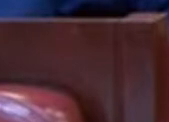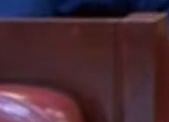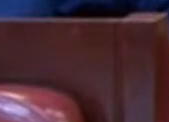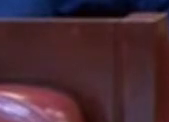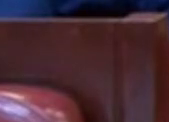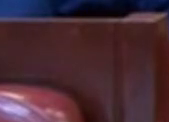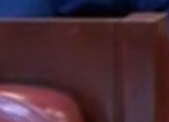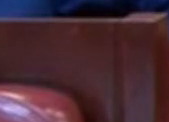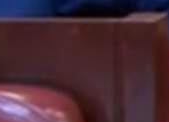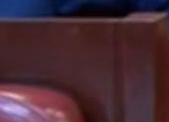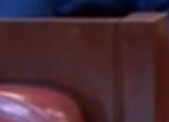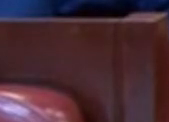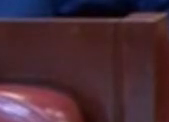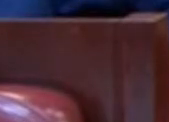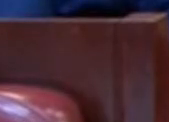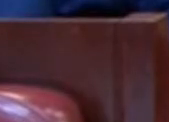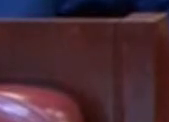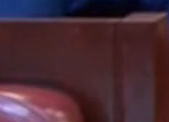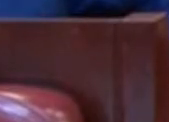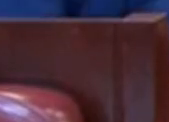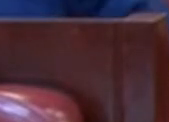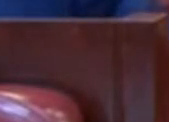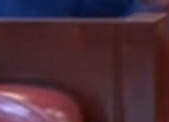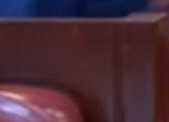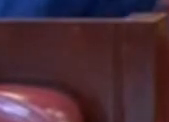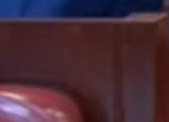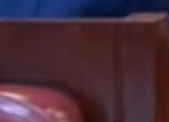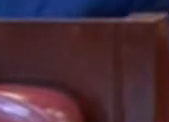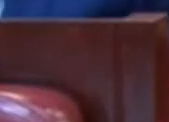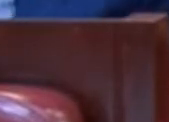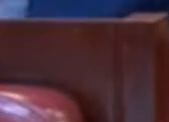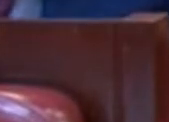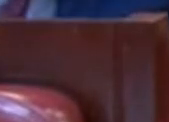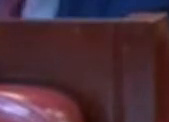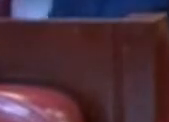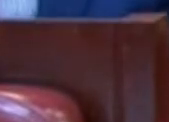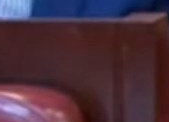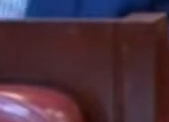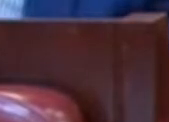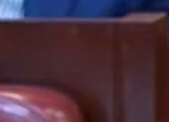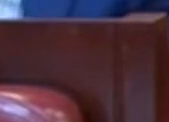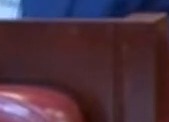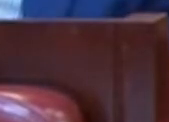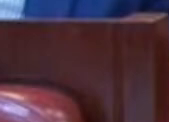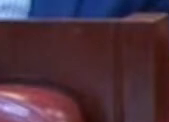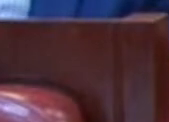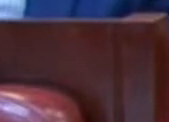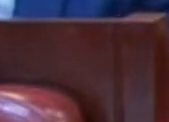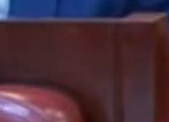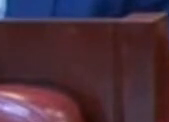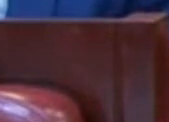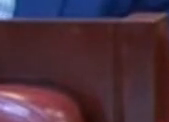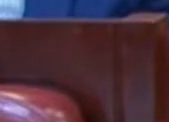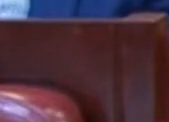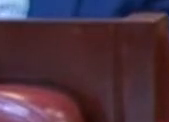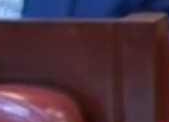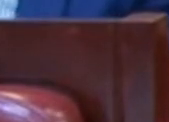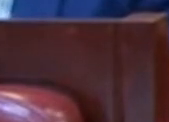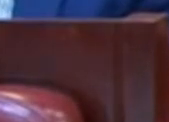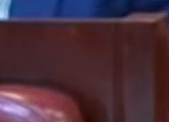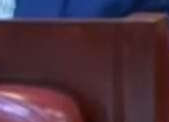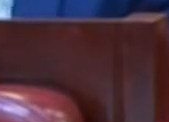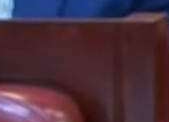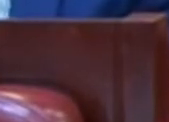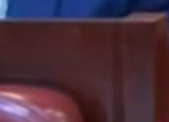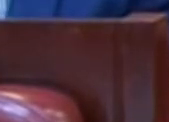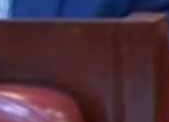who happens to be a general giant. You deposited in your own heart, Honorable James